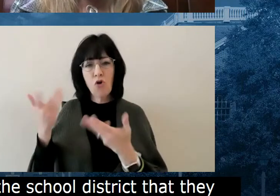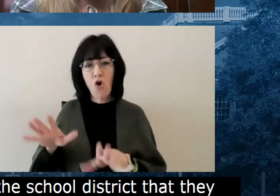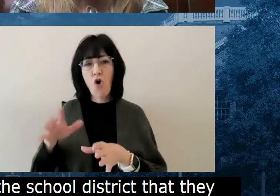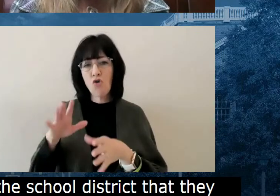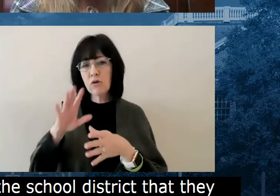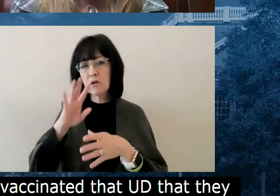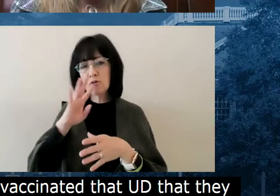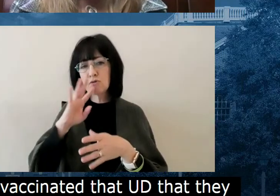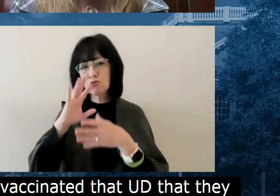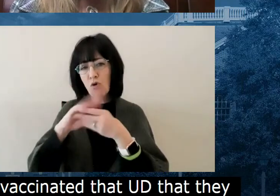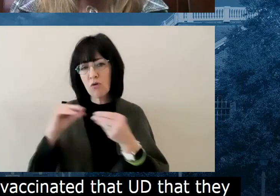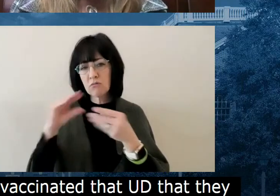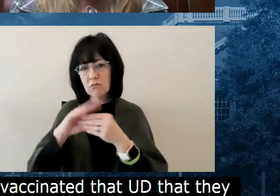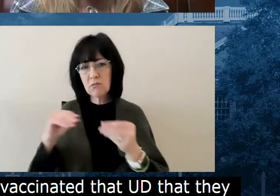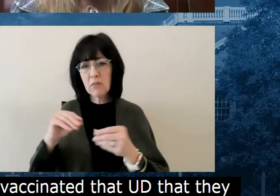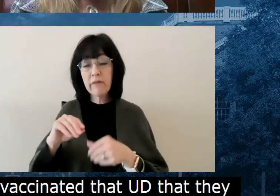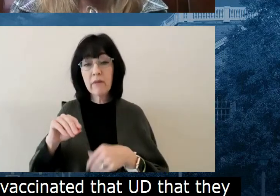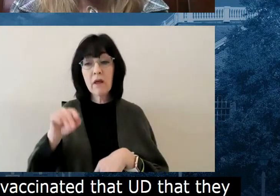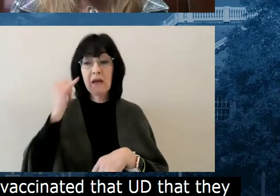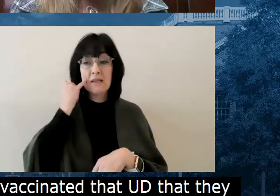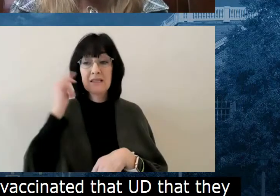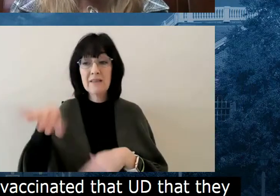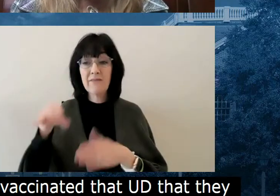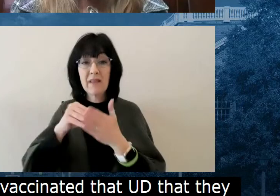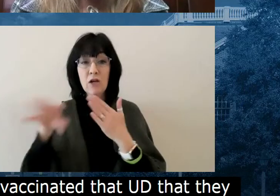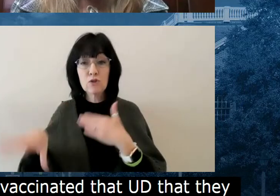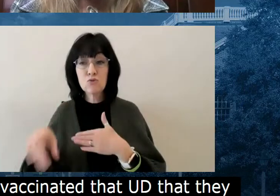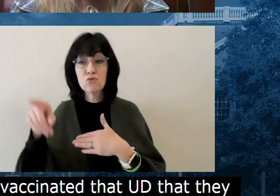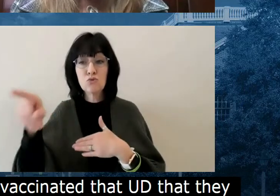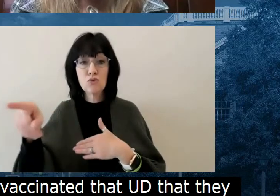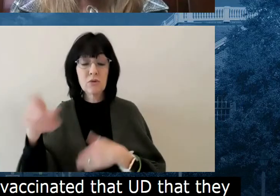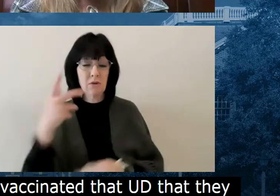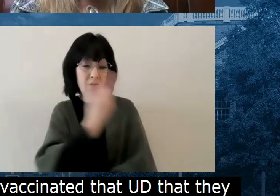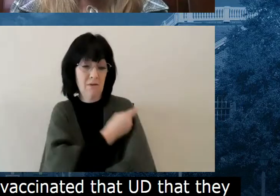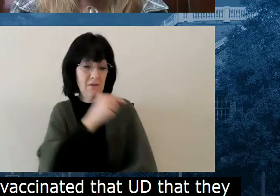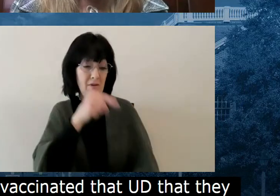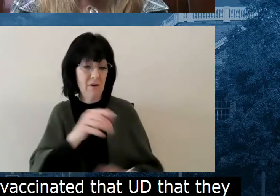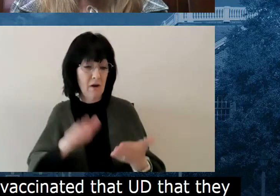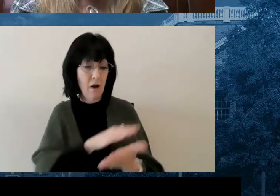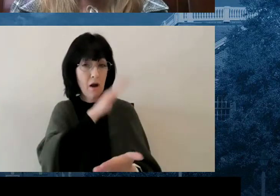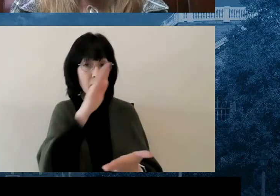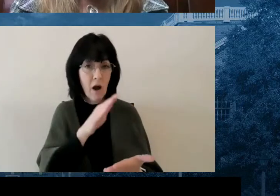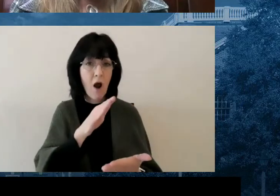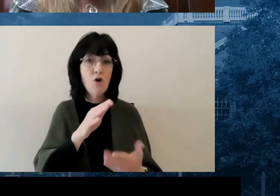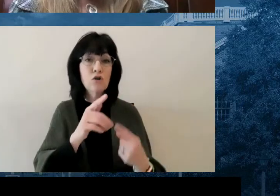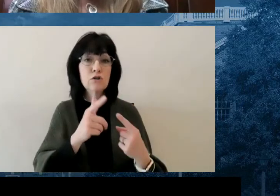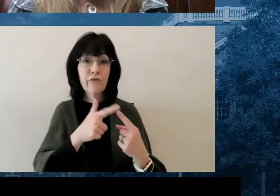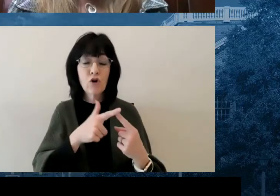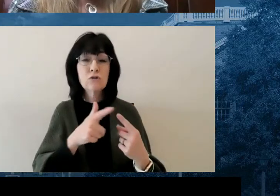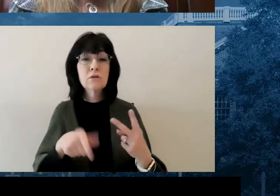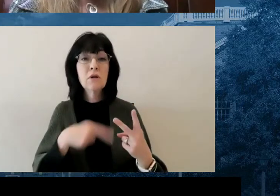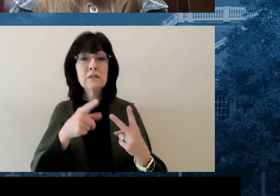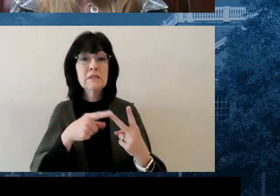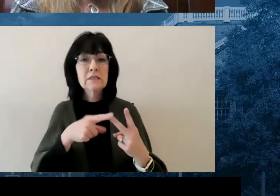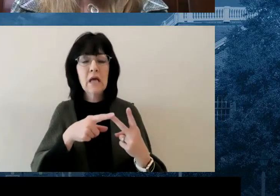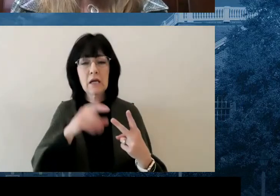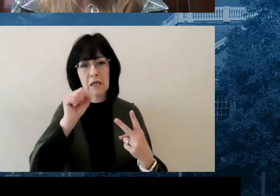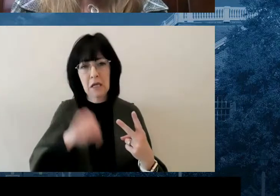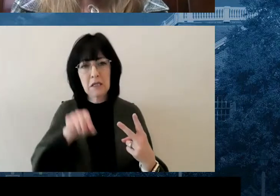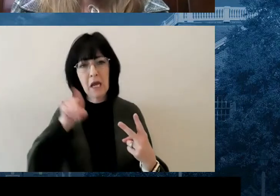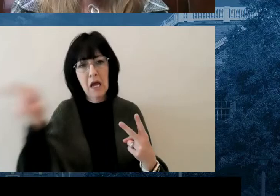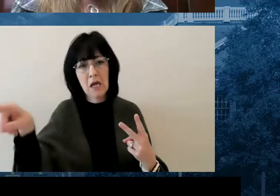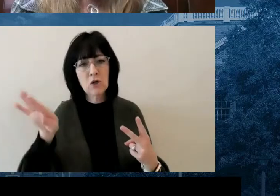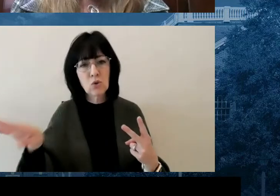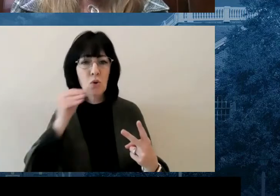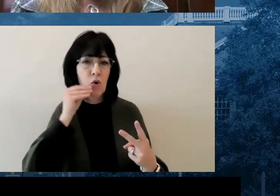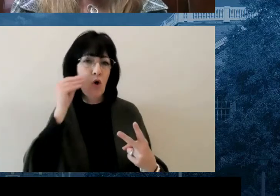gets vaccinated at a college in one state, that they could get the second dose in their home state of residence. And so we're really excited